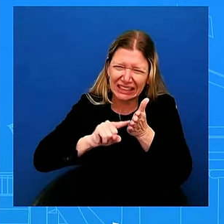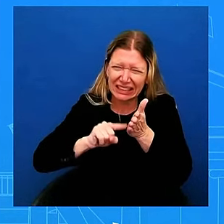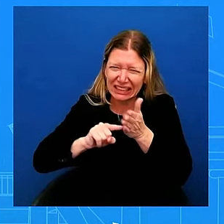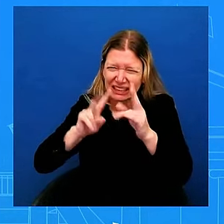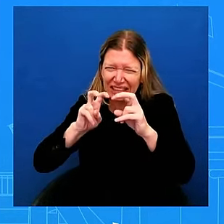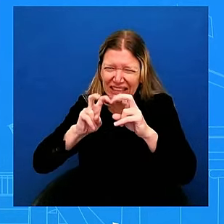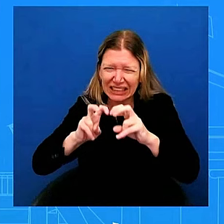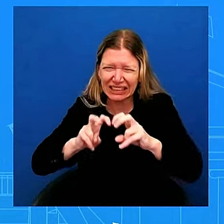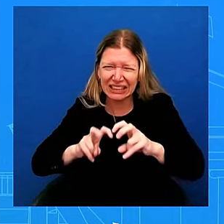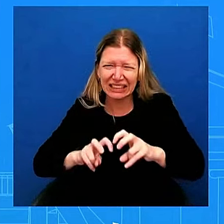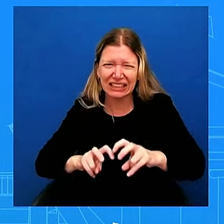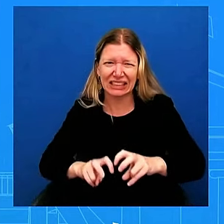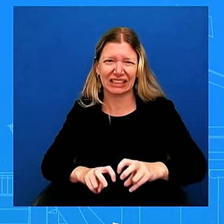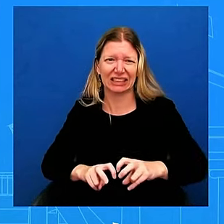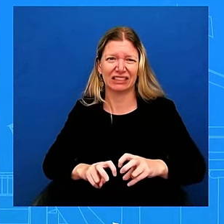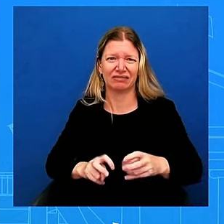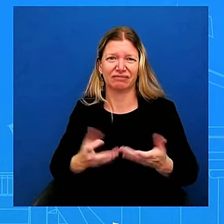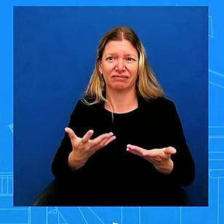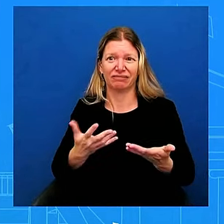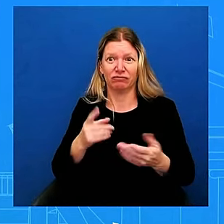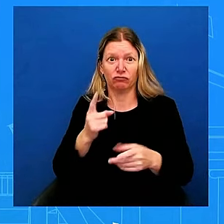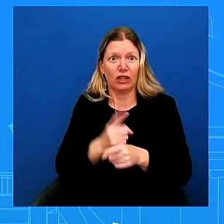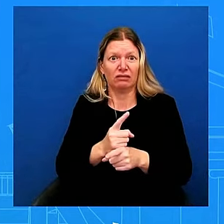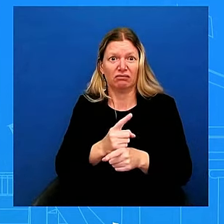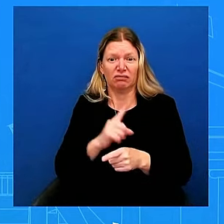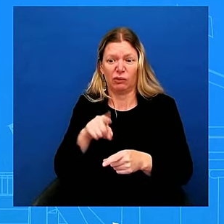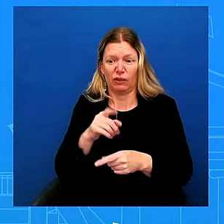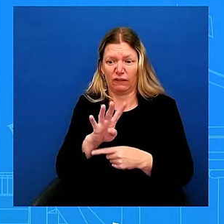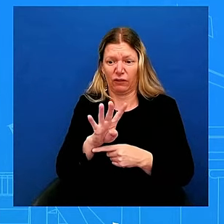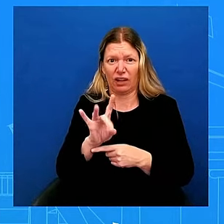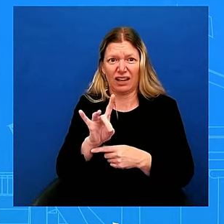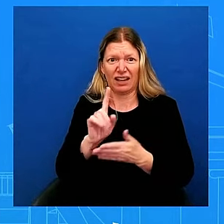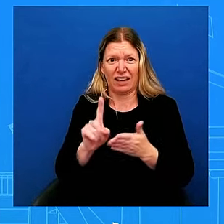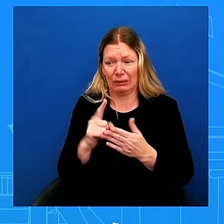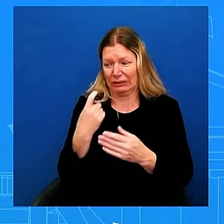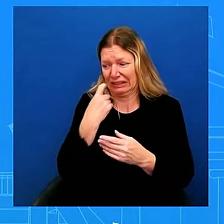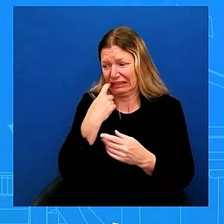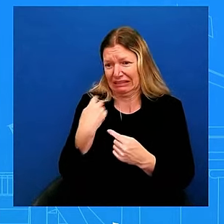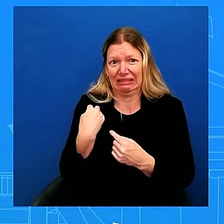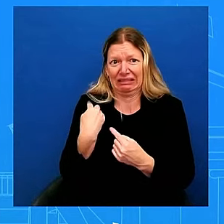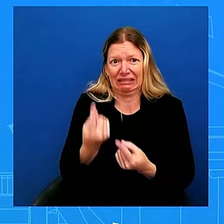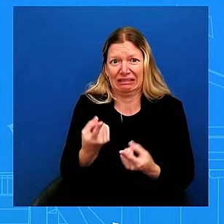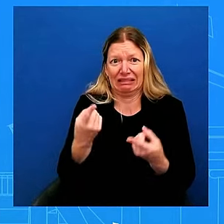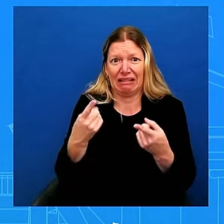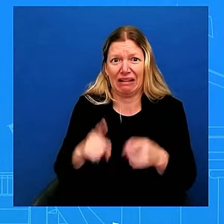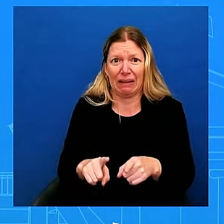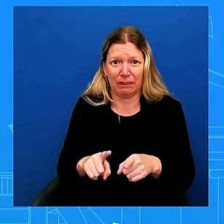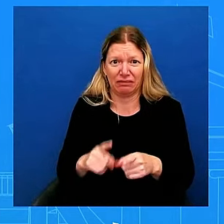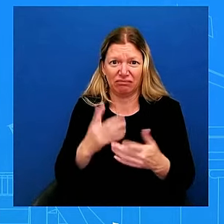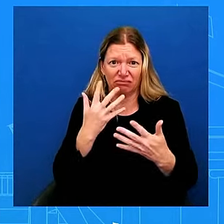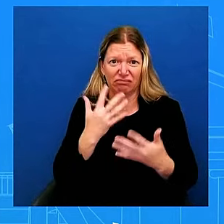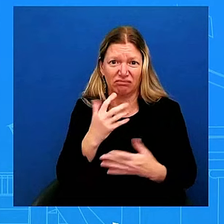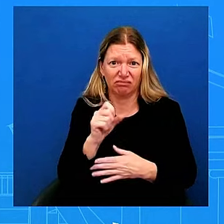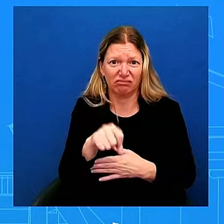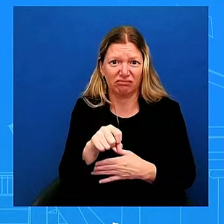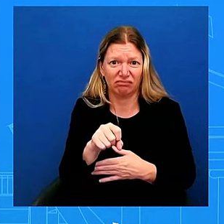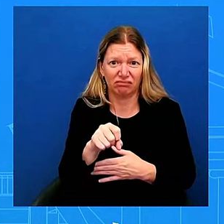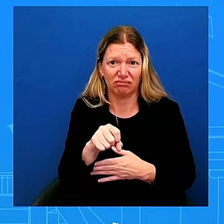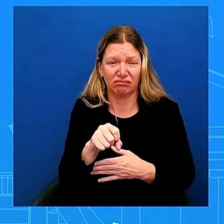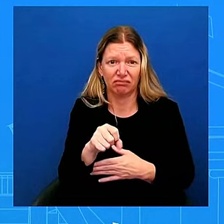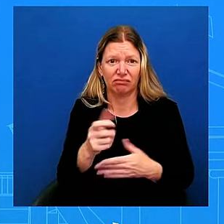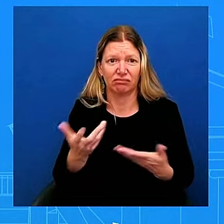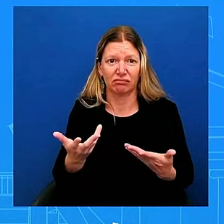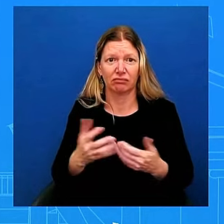only 48 hours after the tragic events of Saturday. And you will recall, I